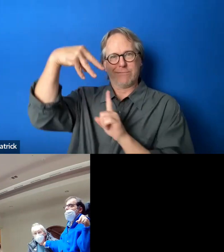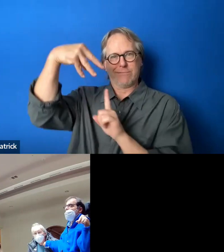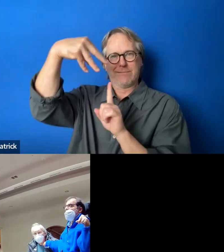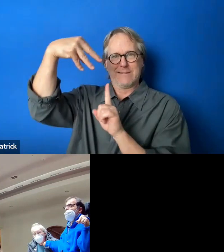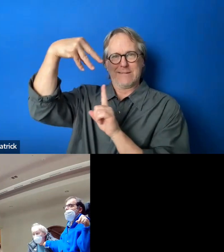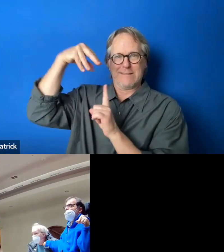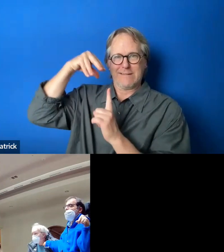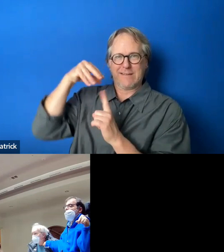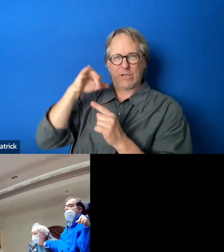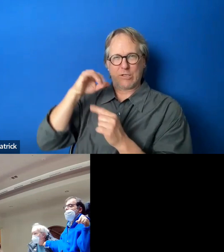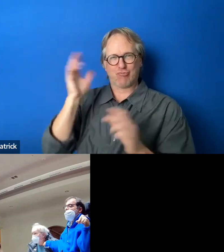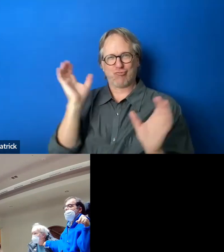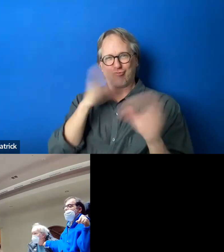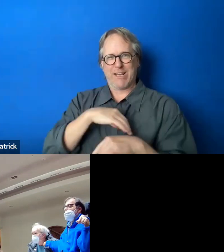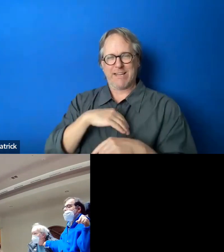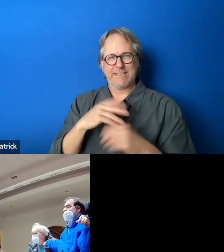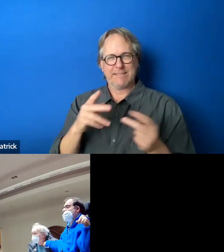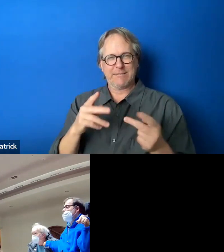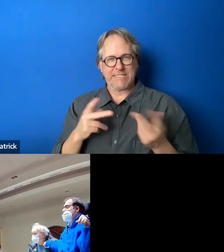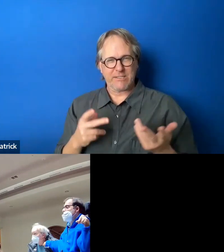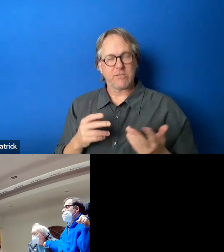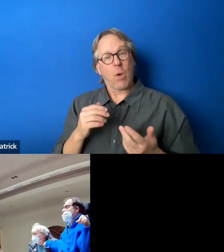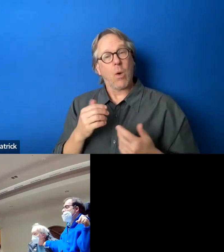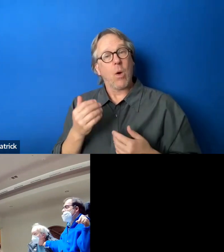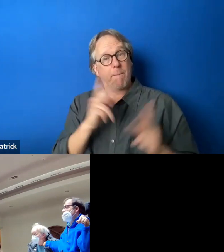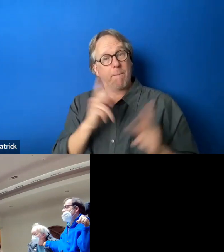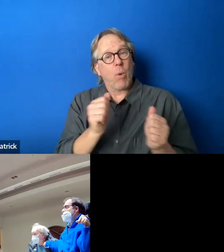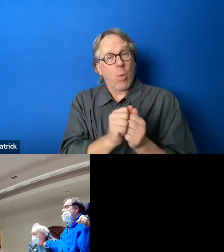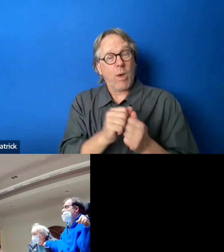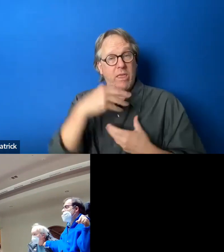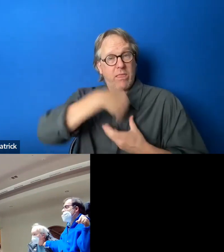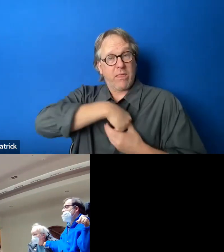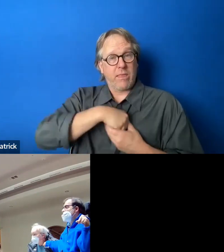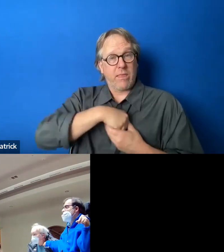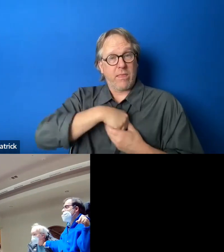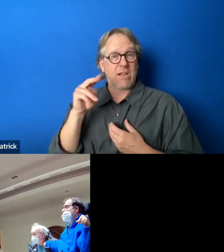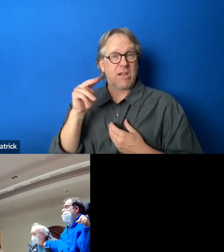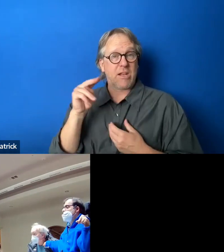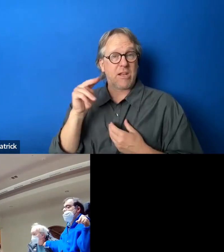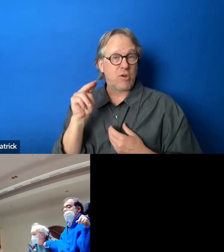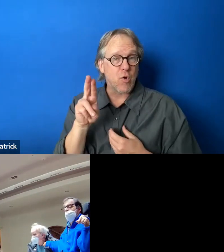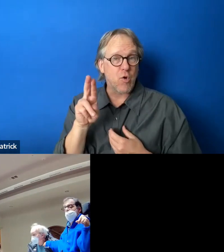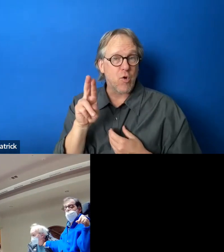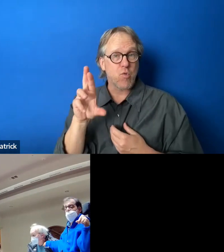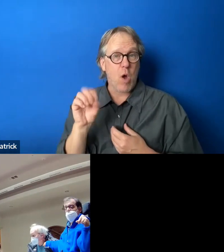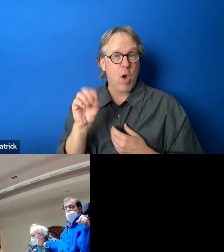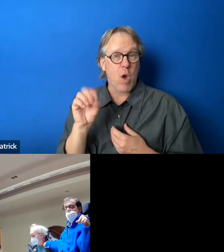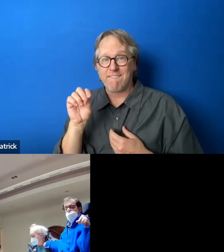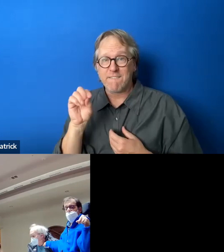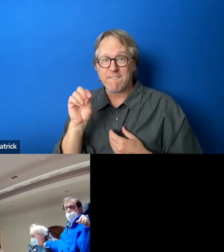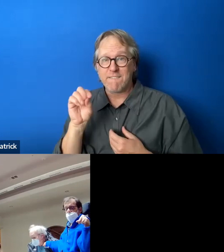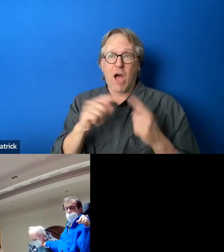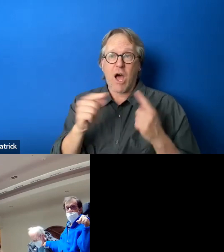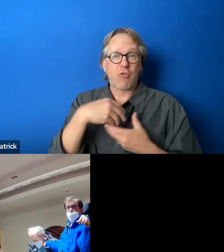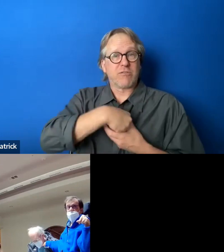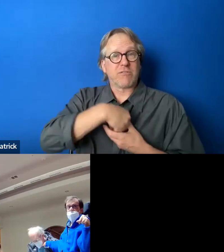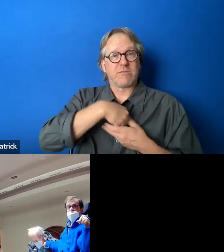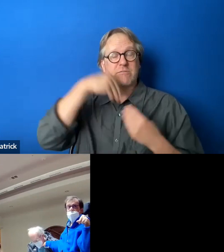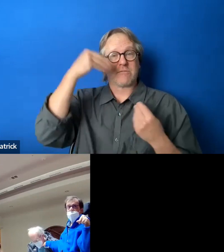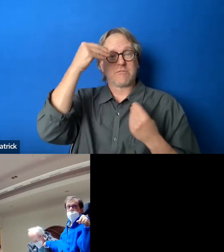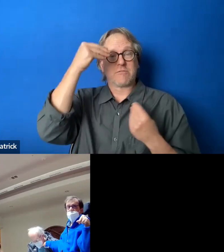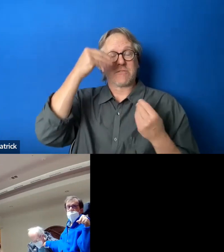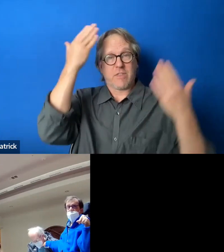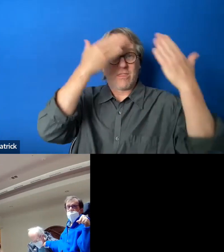what can those of us who all have invisible disabilities, who are neurodivergent or have other challenges that aren't immediately obvious, do to